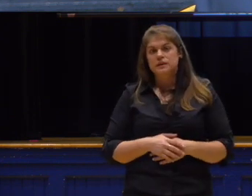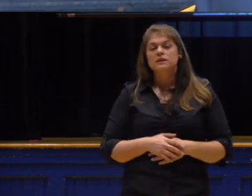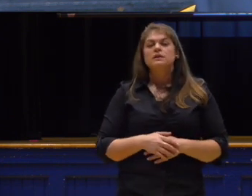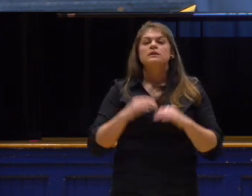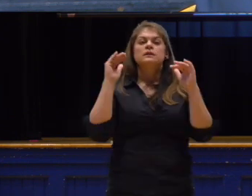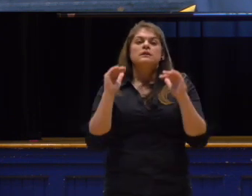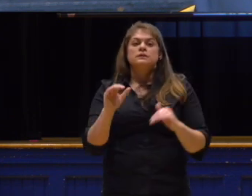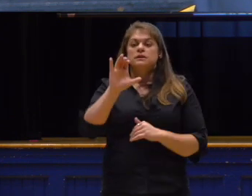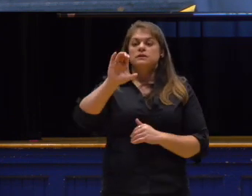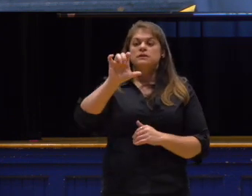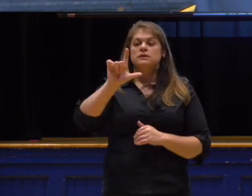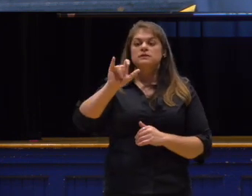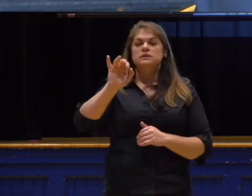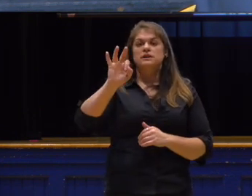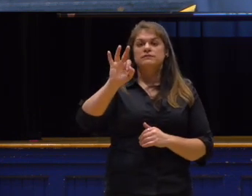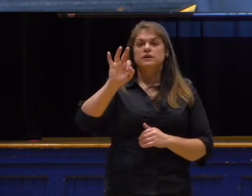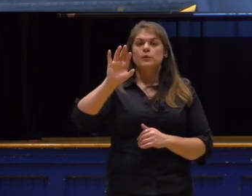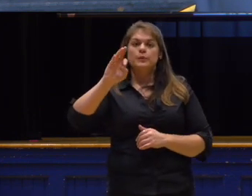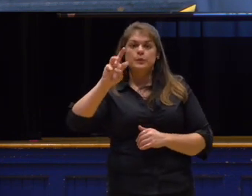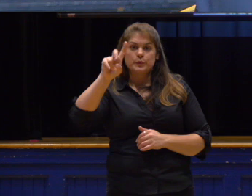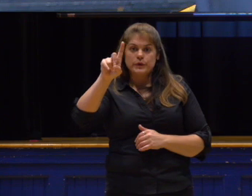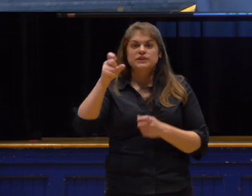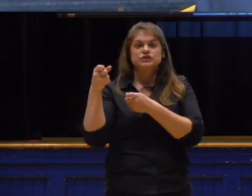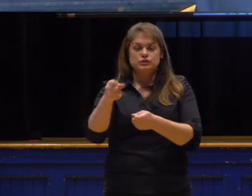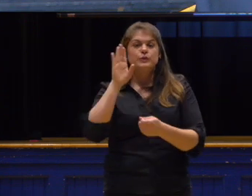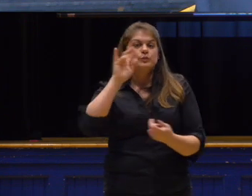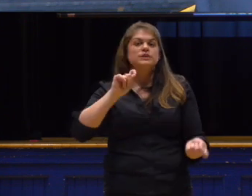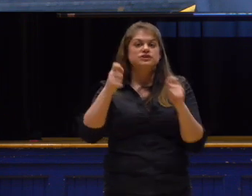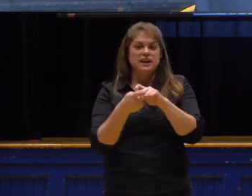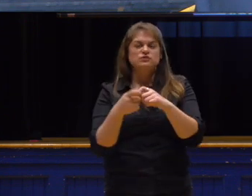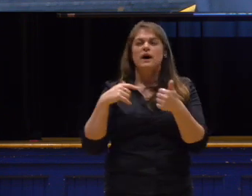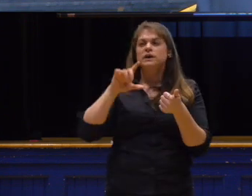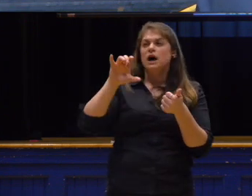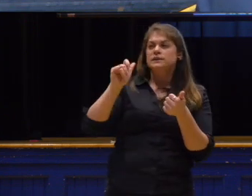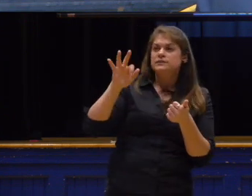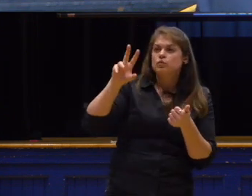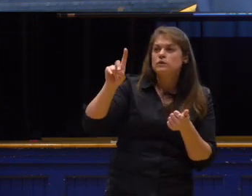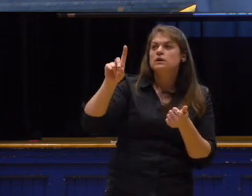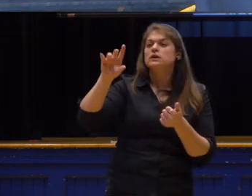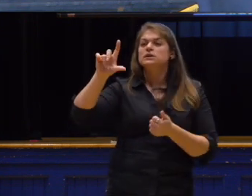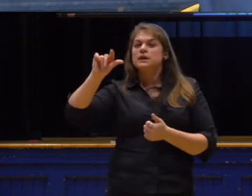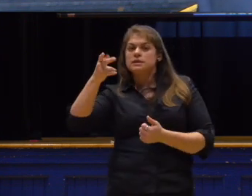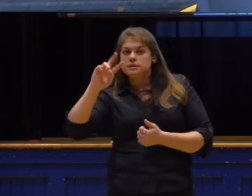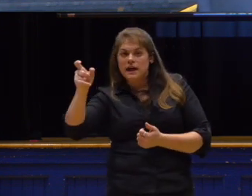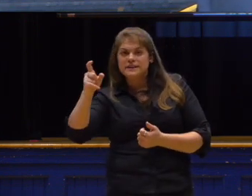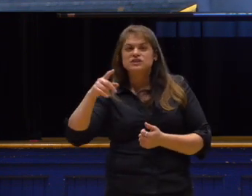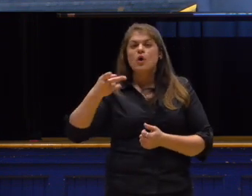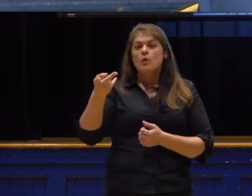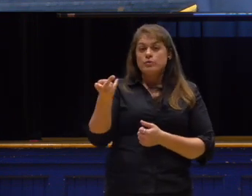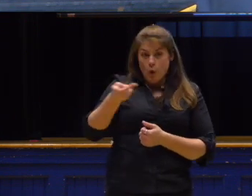Cliffwood Street is going to change as well. There's Cliffwood, Lenox to go up and down. Those two are going to